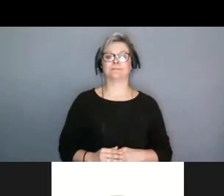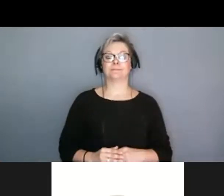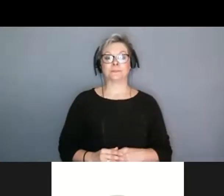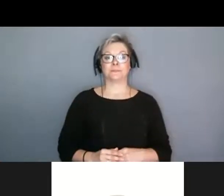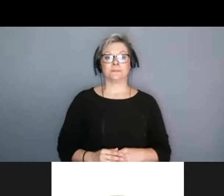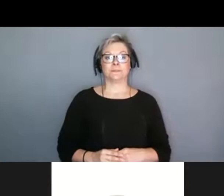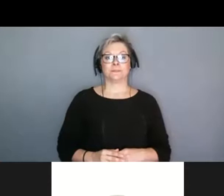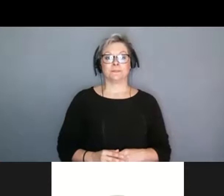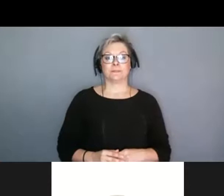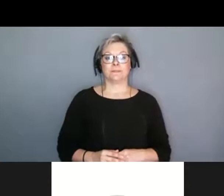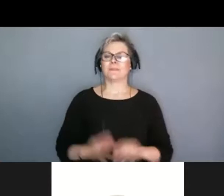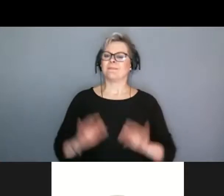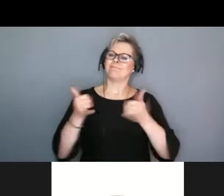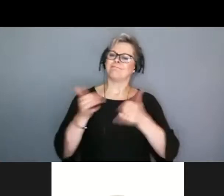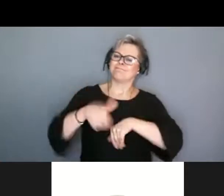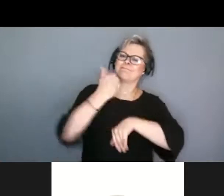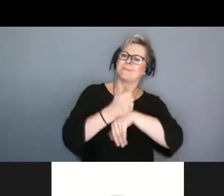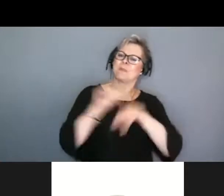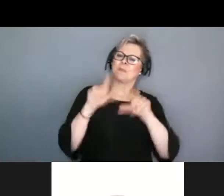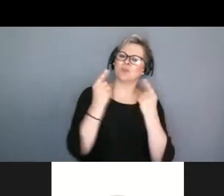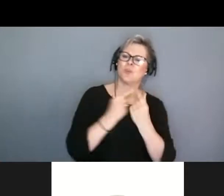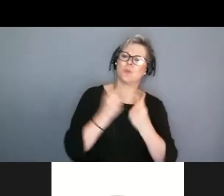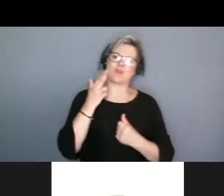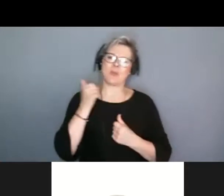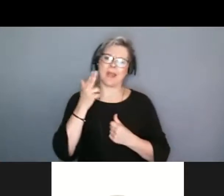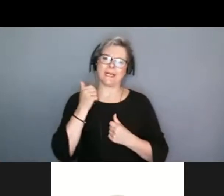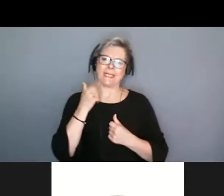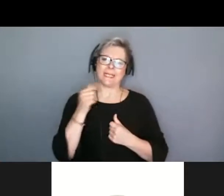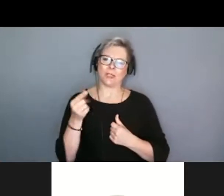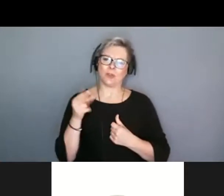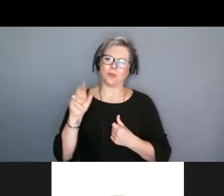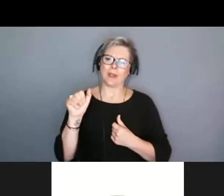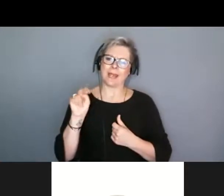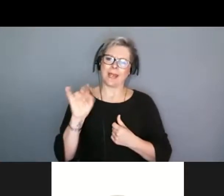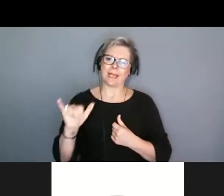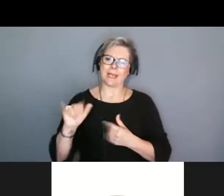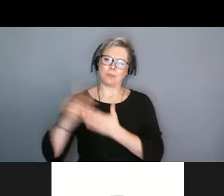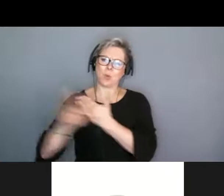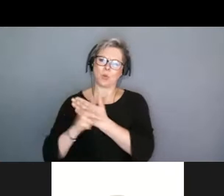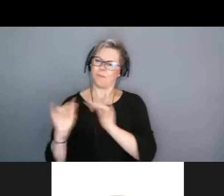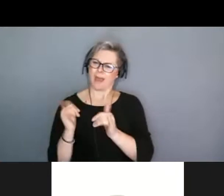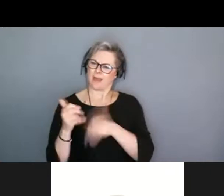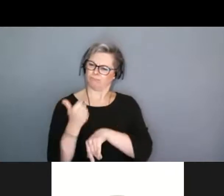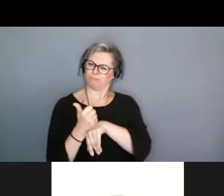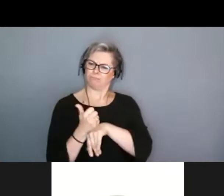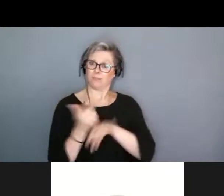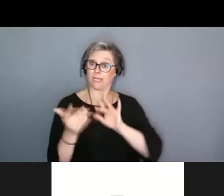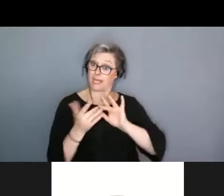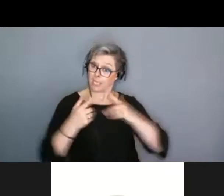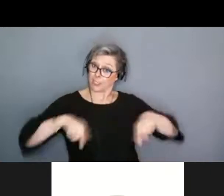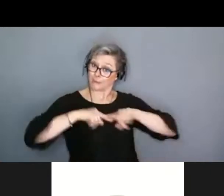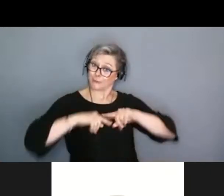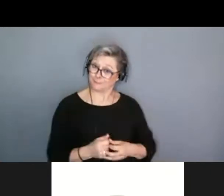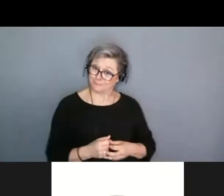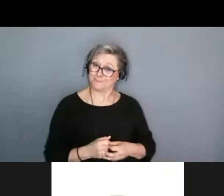so how to organize a group granny program. The first thing is to get in touch with us, and we will give you